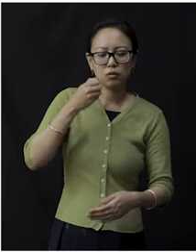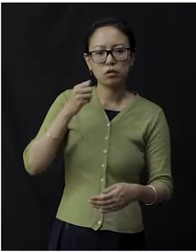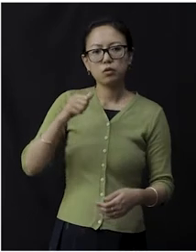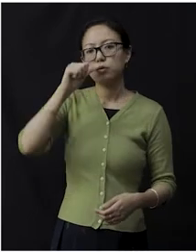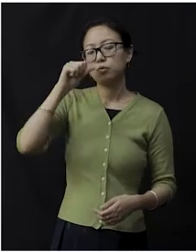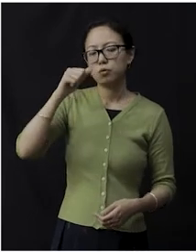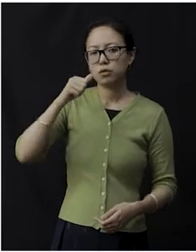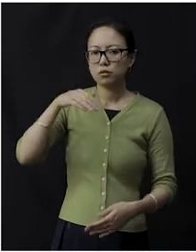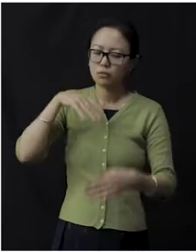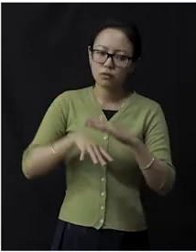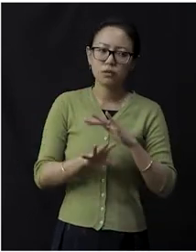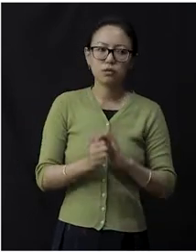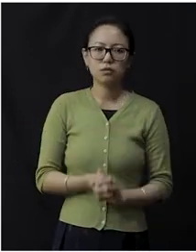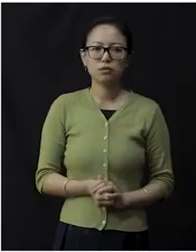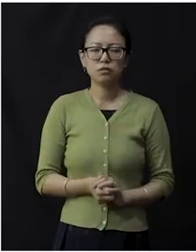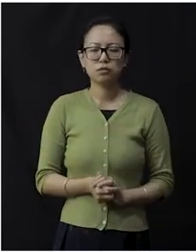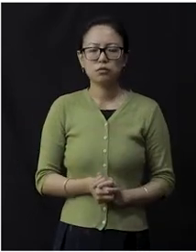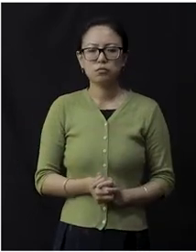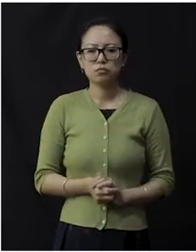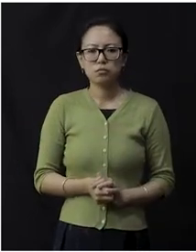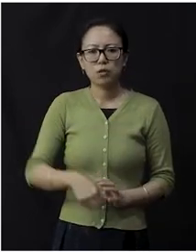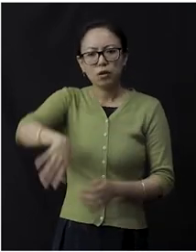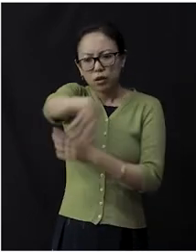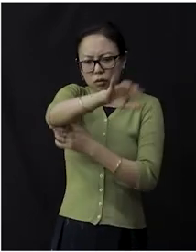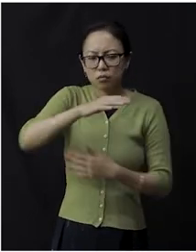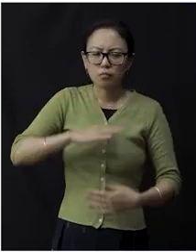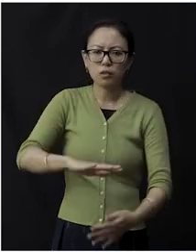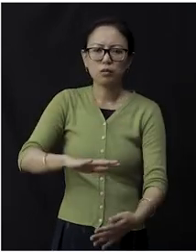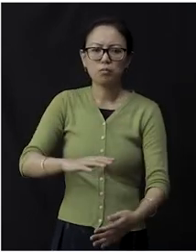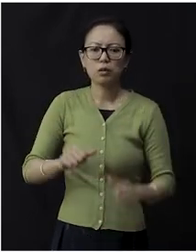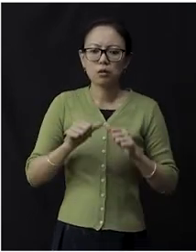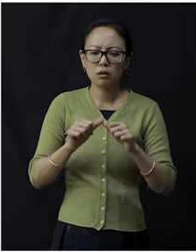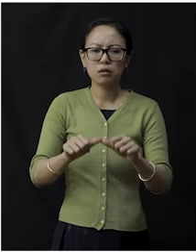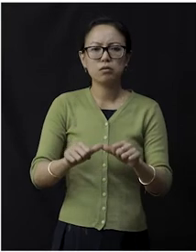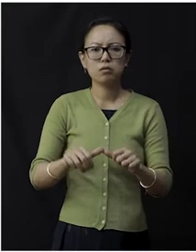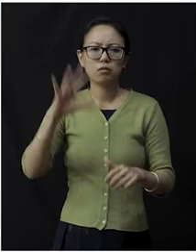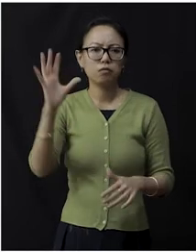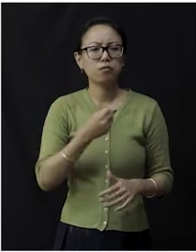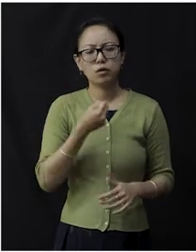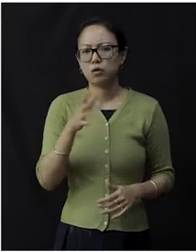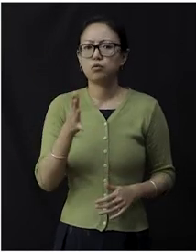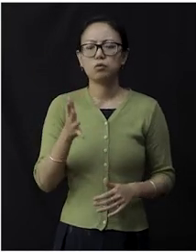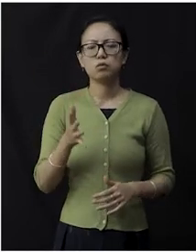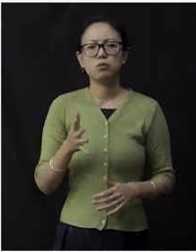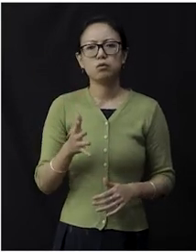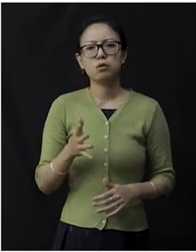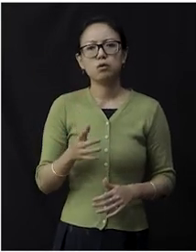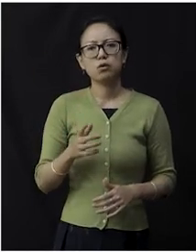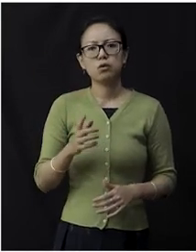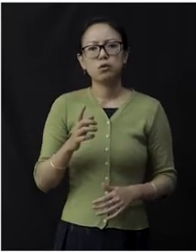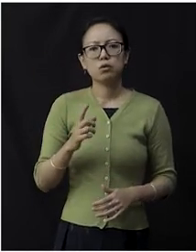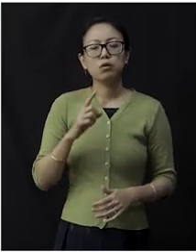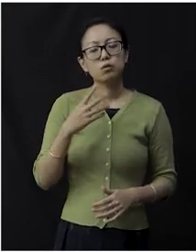He does not get the answer and hence decides to find out himself. So you must